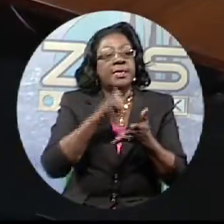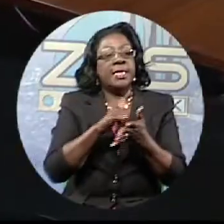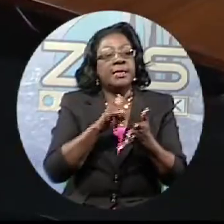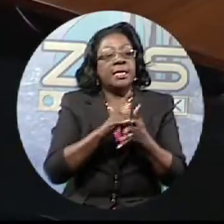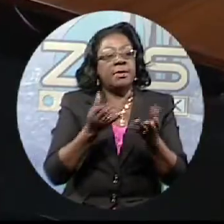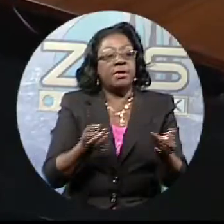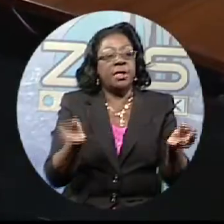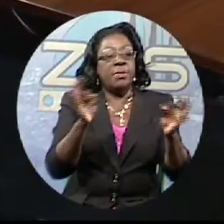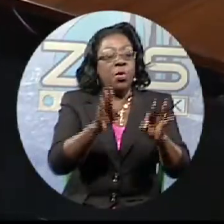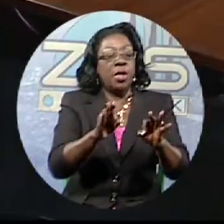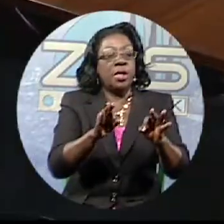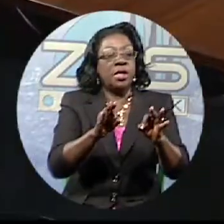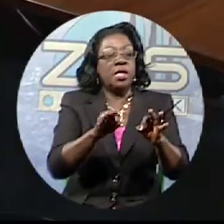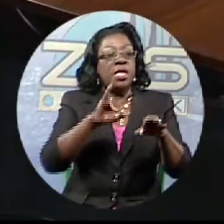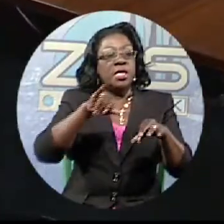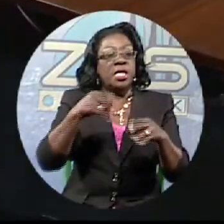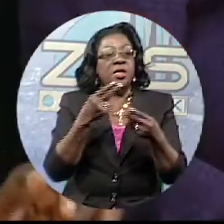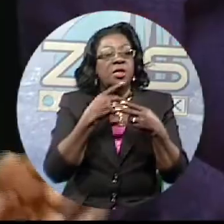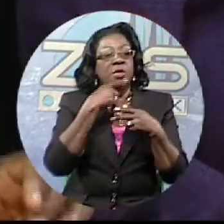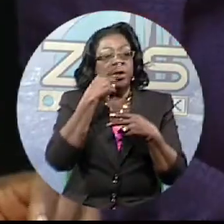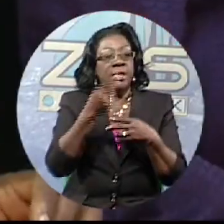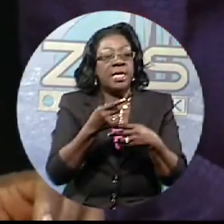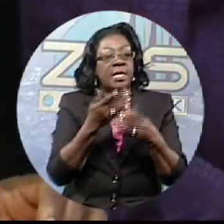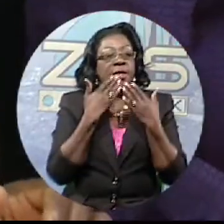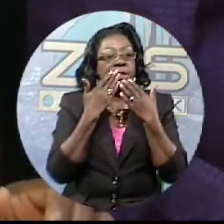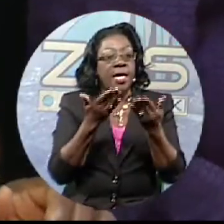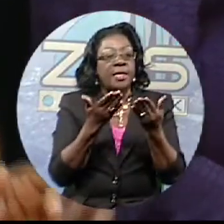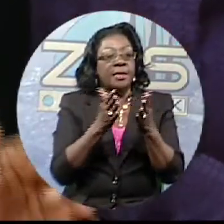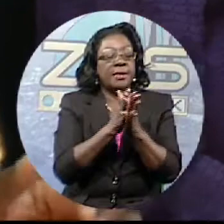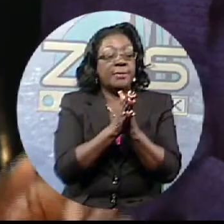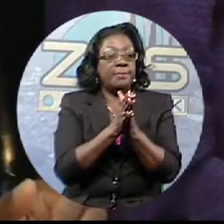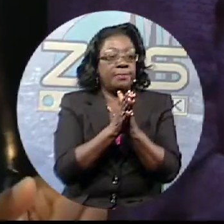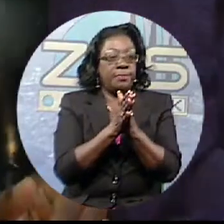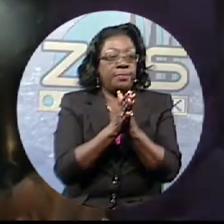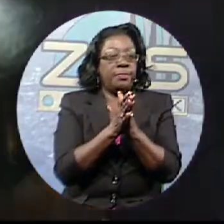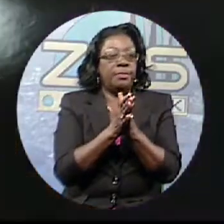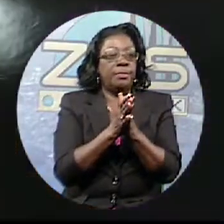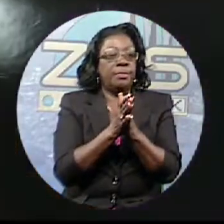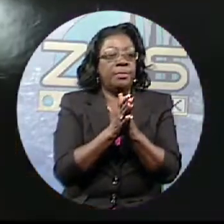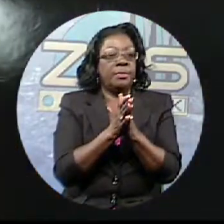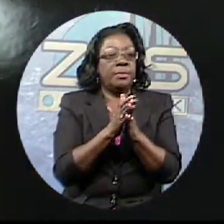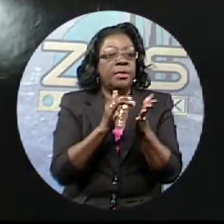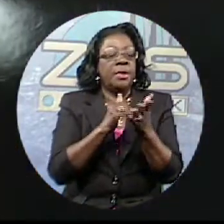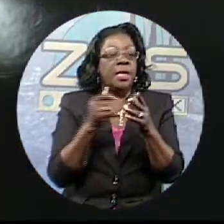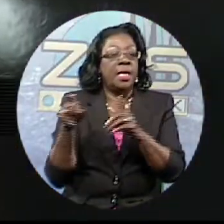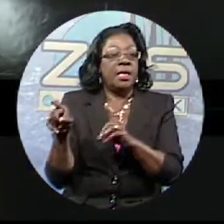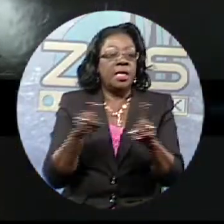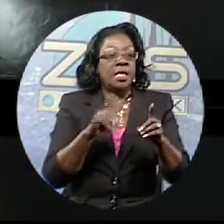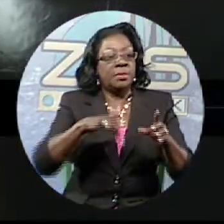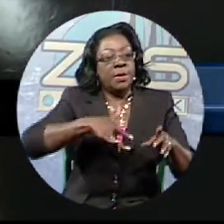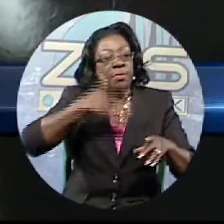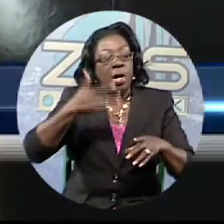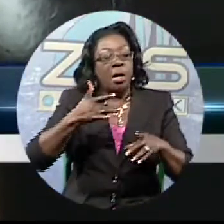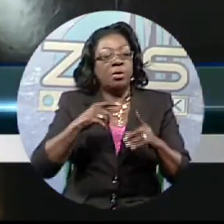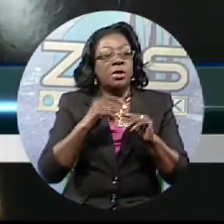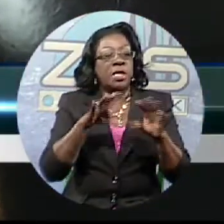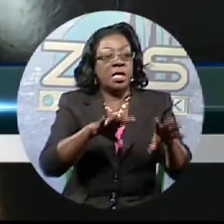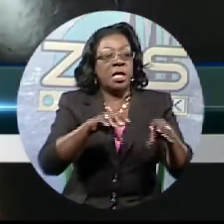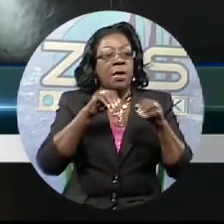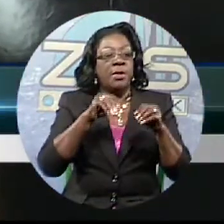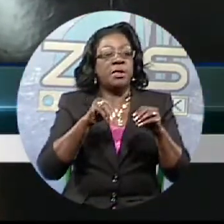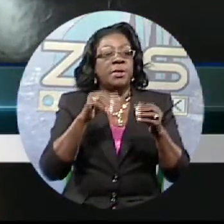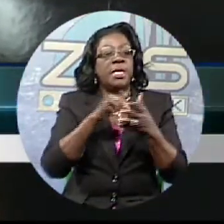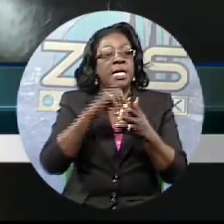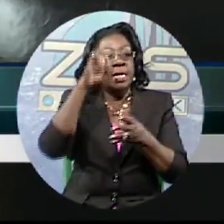was important just to say thanks. It does me proud to see the accomplishments that he